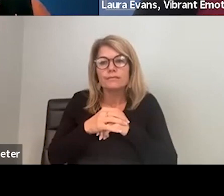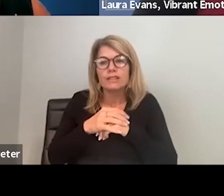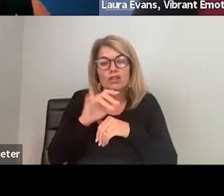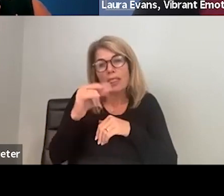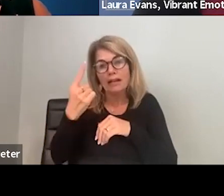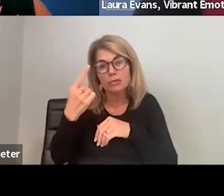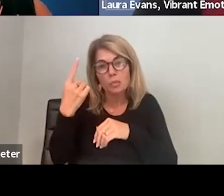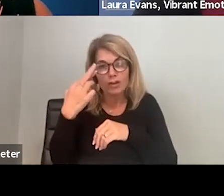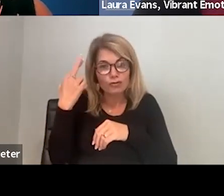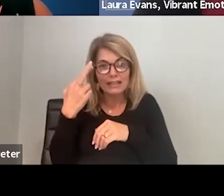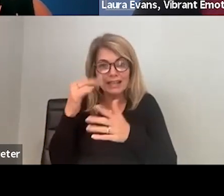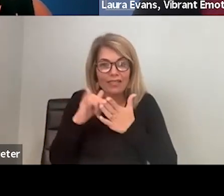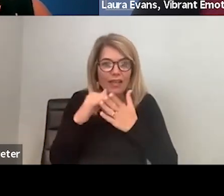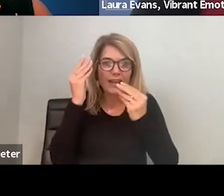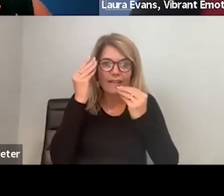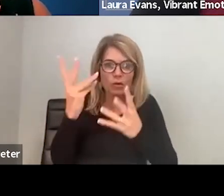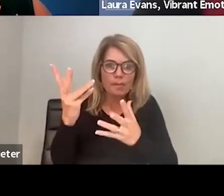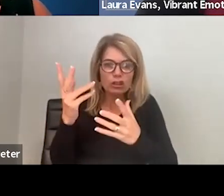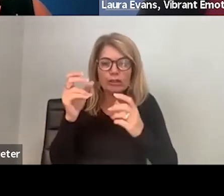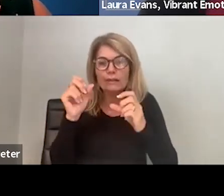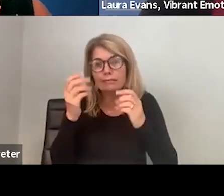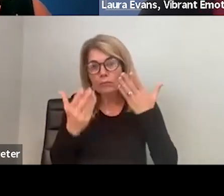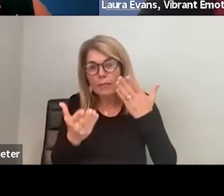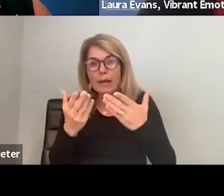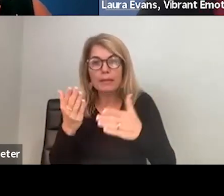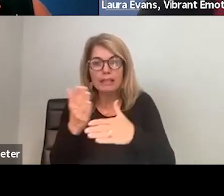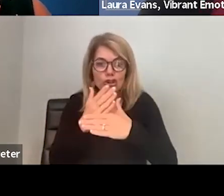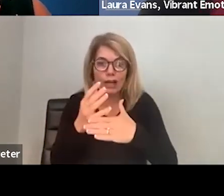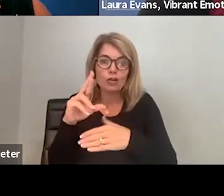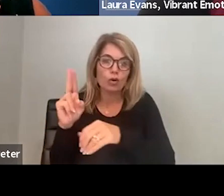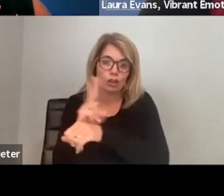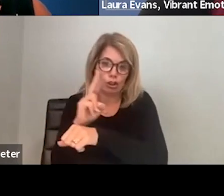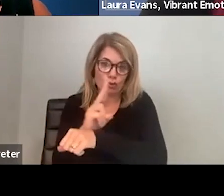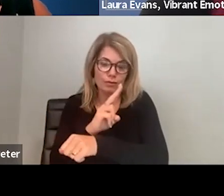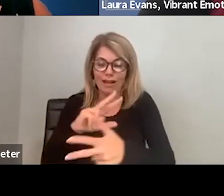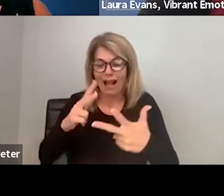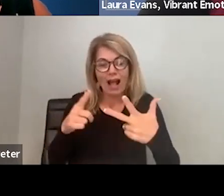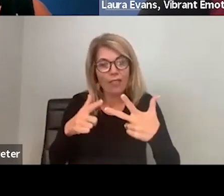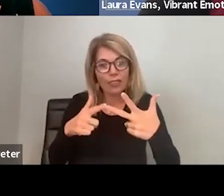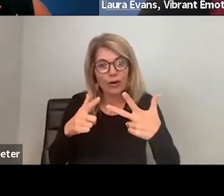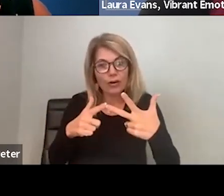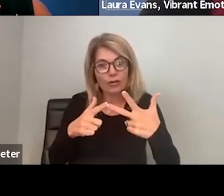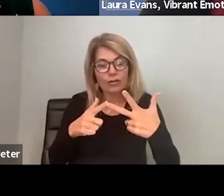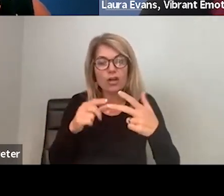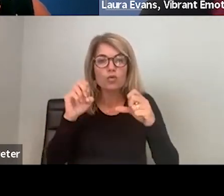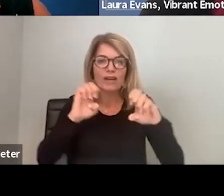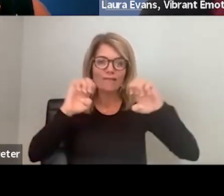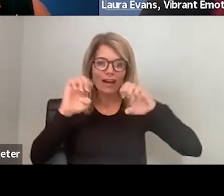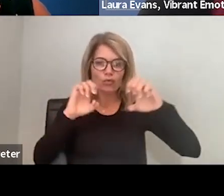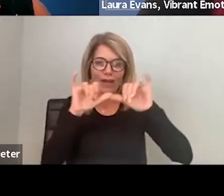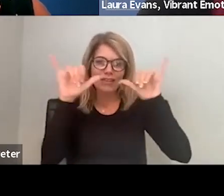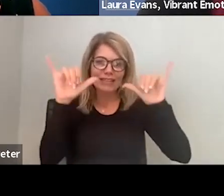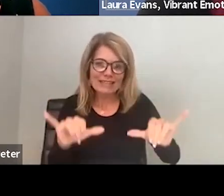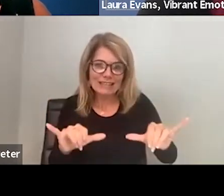reason my information may be shared and used. And then the third is to evaluate our system performance and needs.